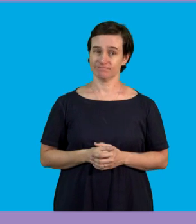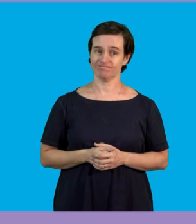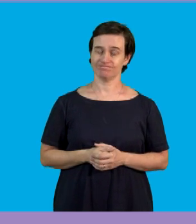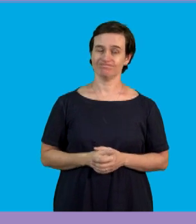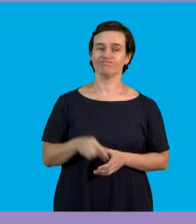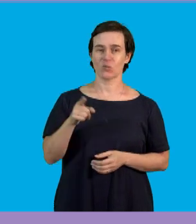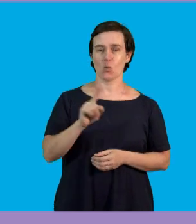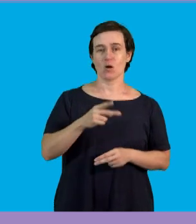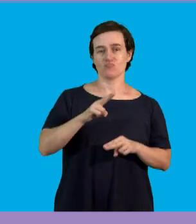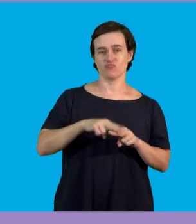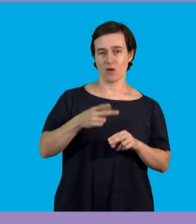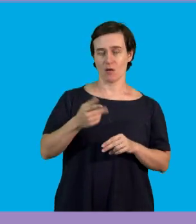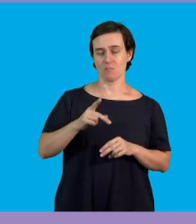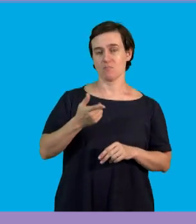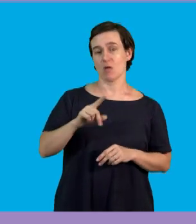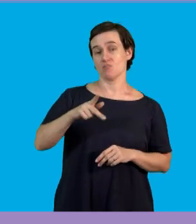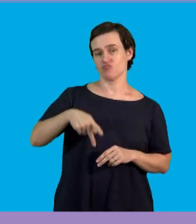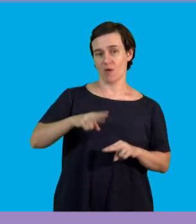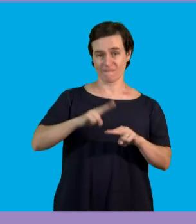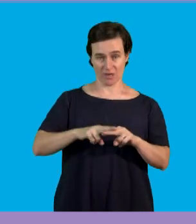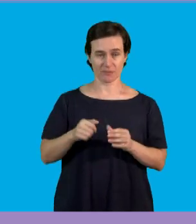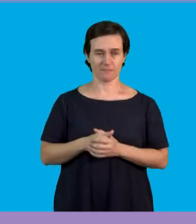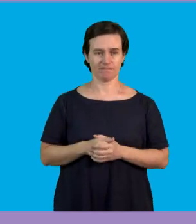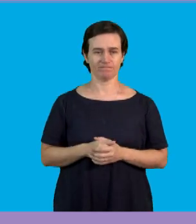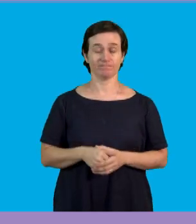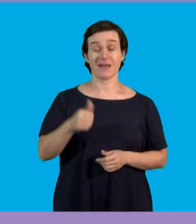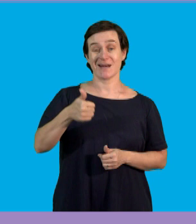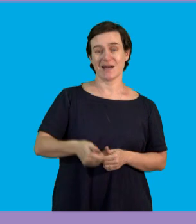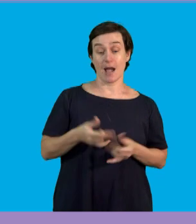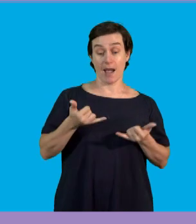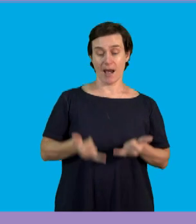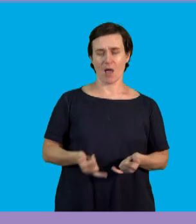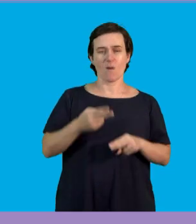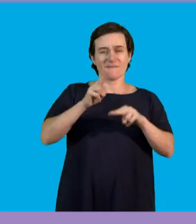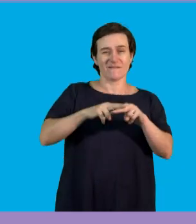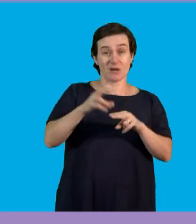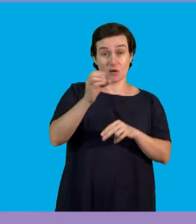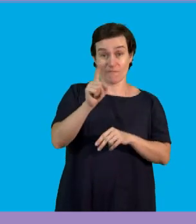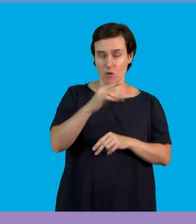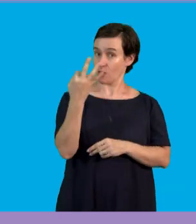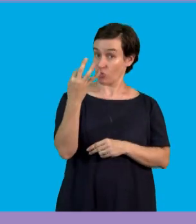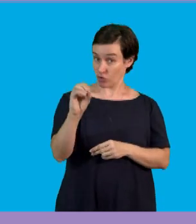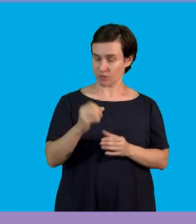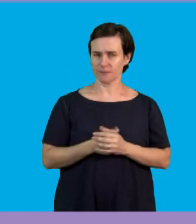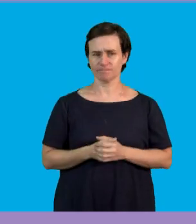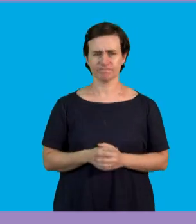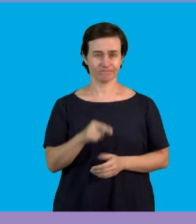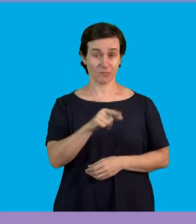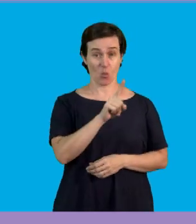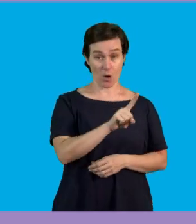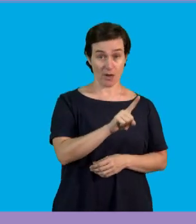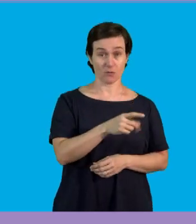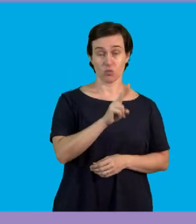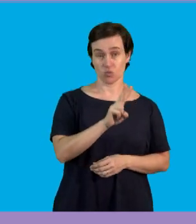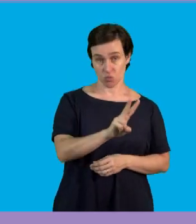right? So those are the prime factors. Let's list the factors of 30 so that we can identify the prime factors of 30 there. We